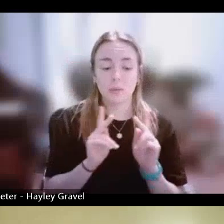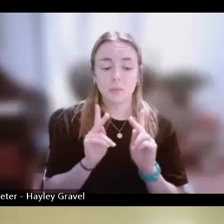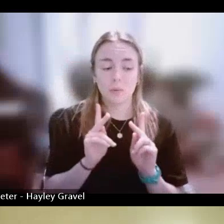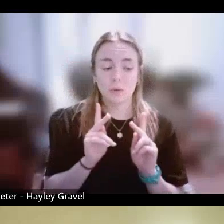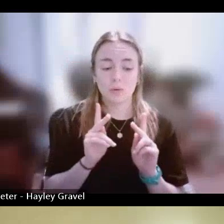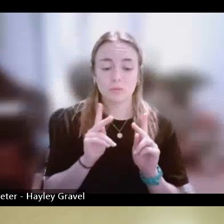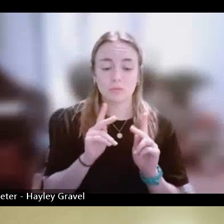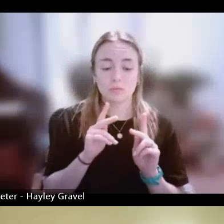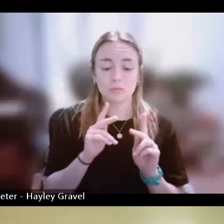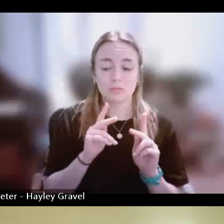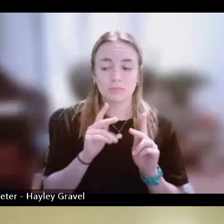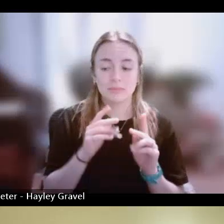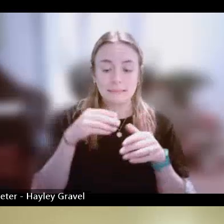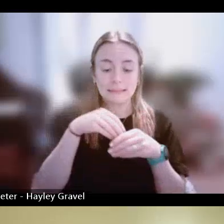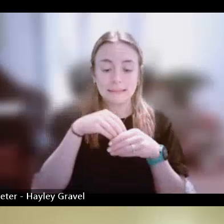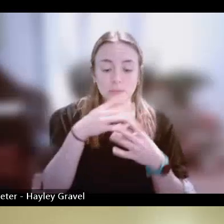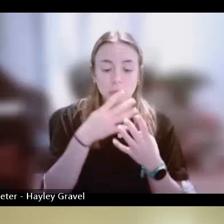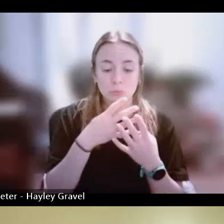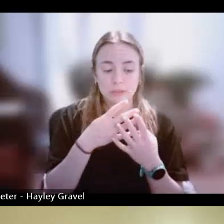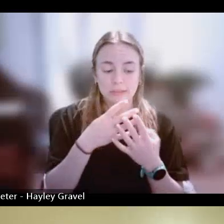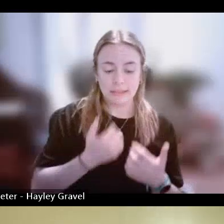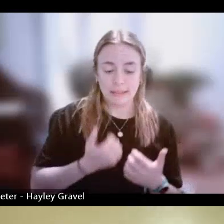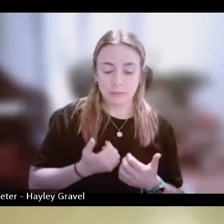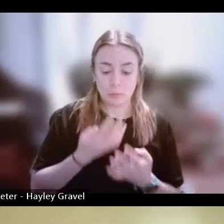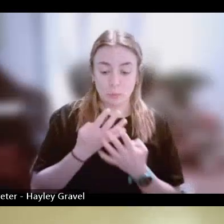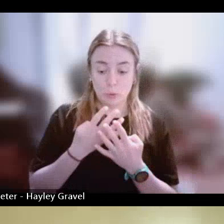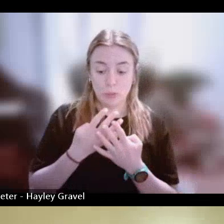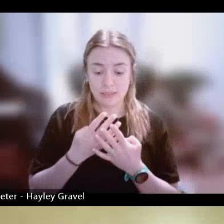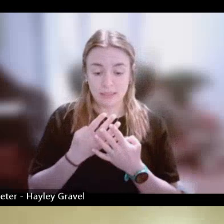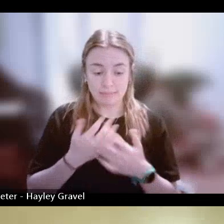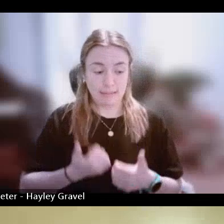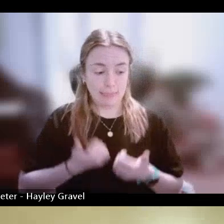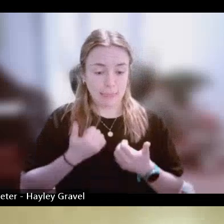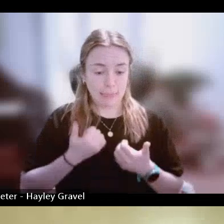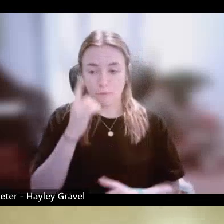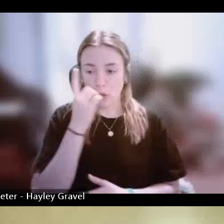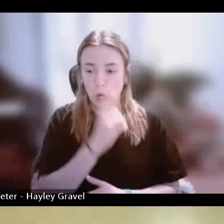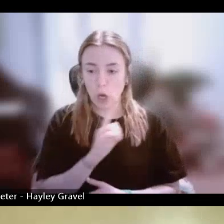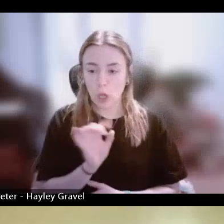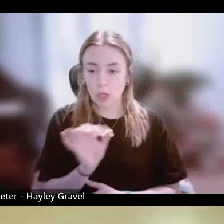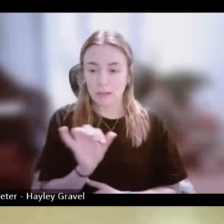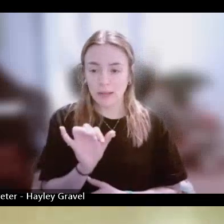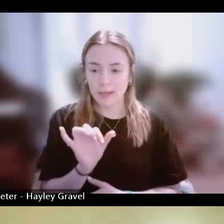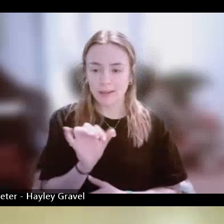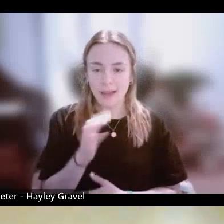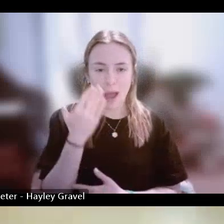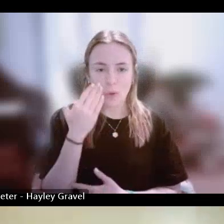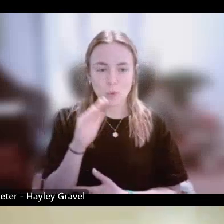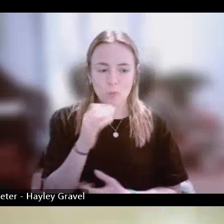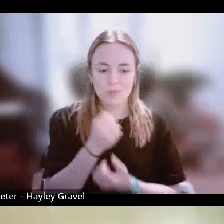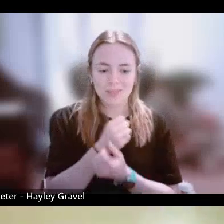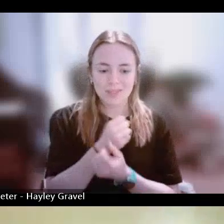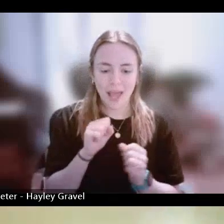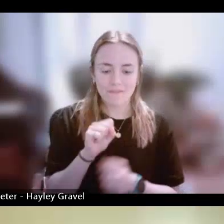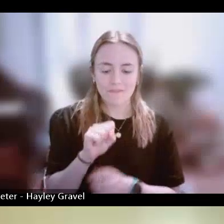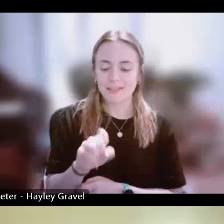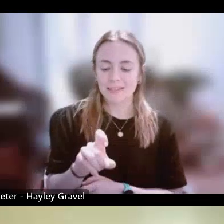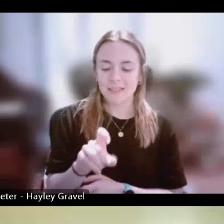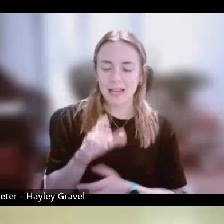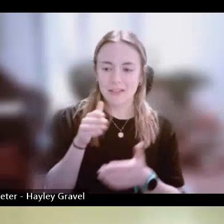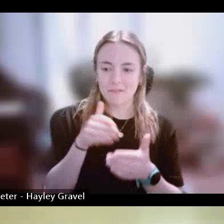or the type of conditions they're living in there. I don't know if that's safe for them either, because you have to take a